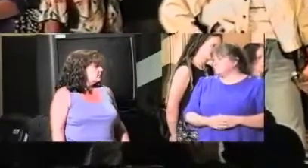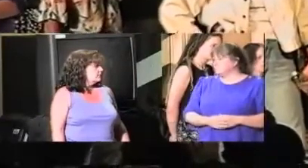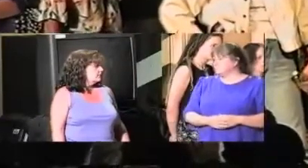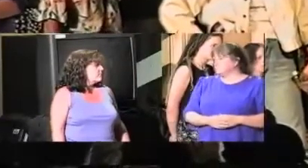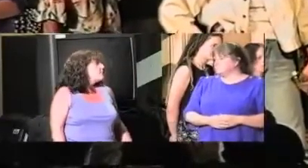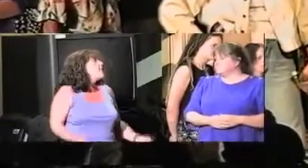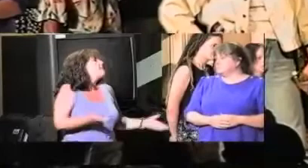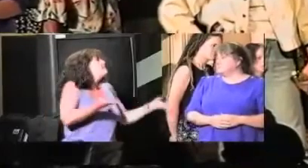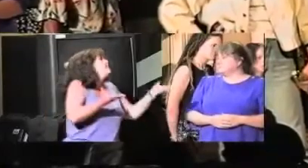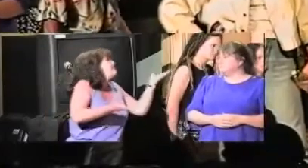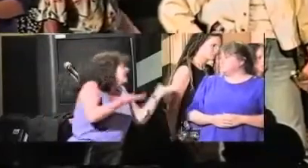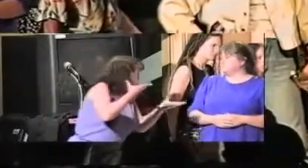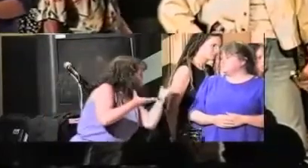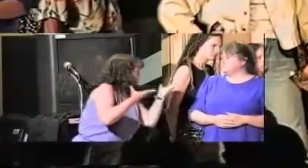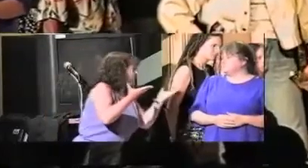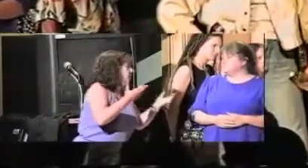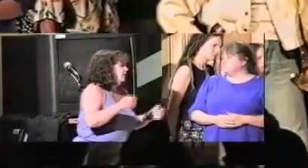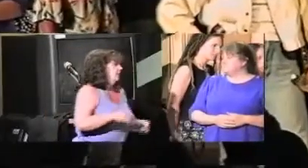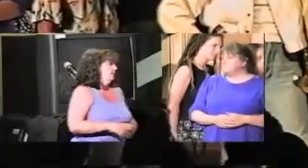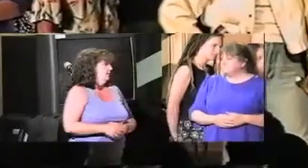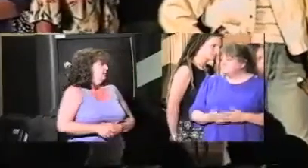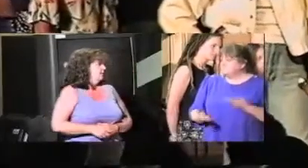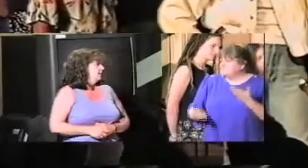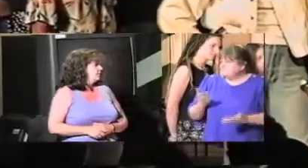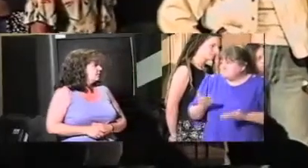Maybe. Maybe what?